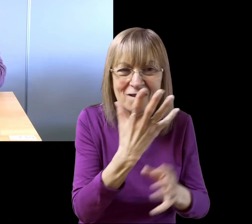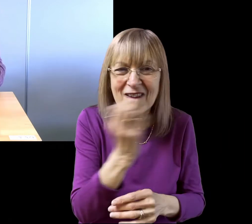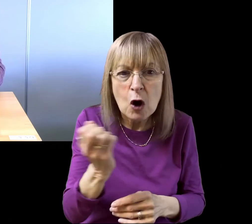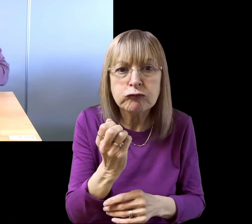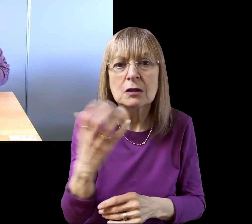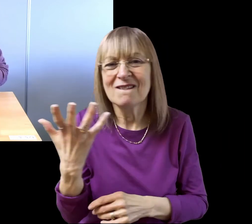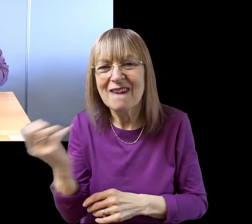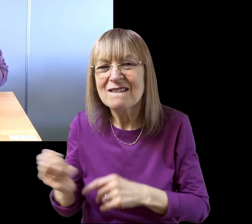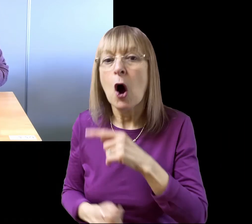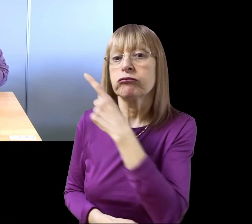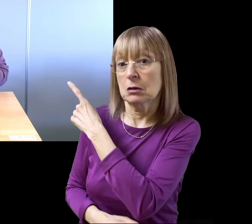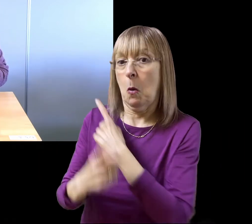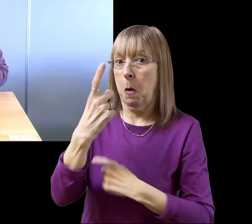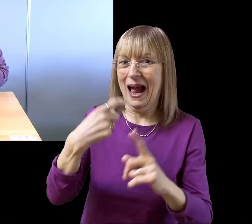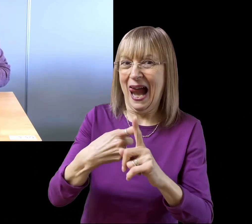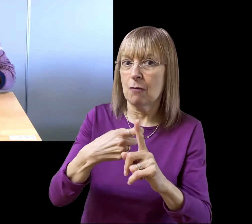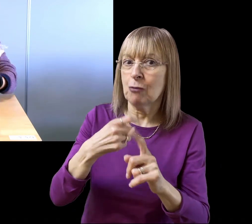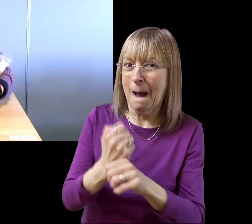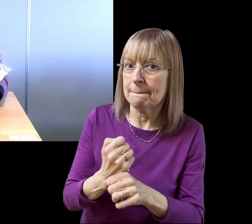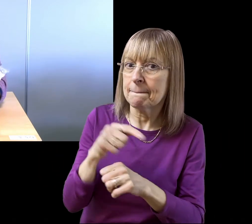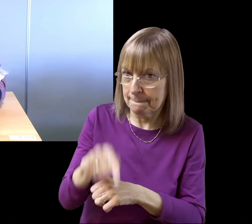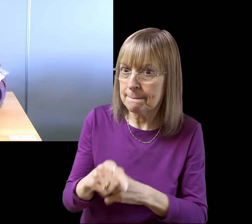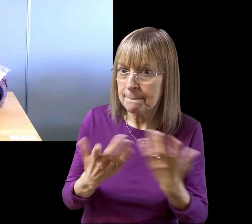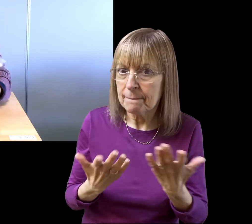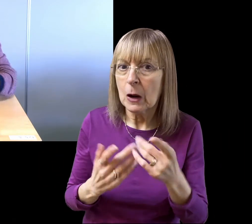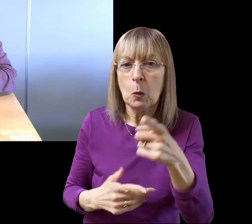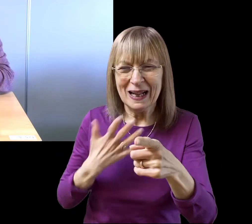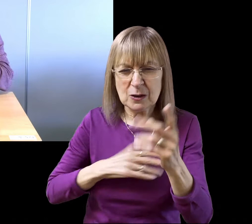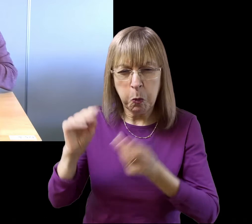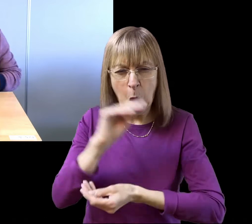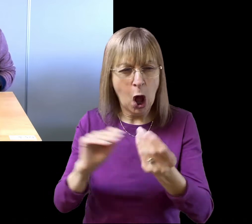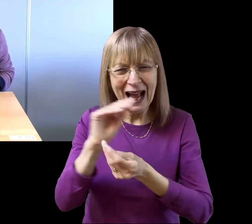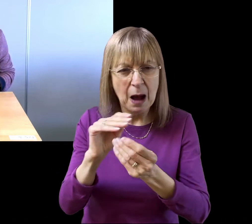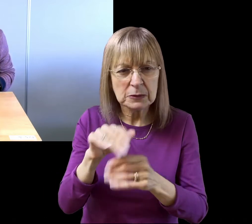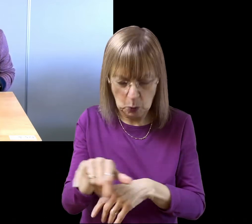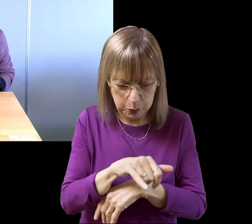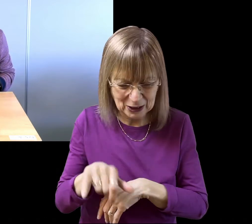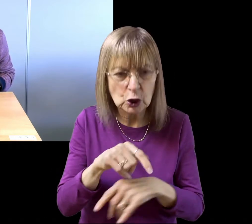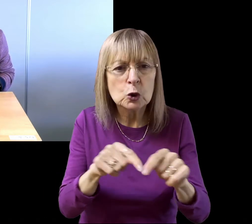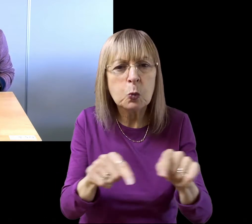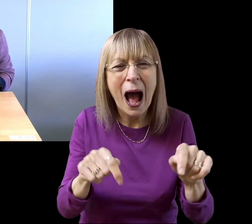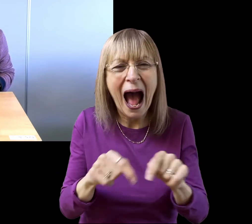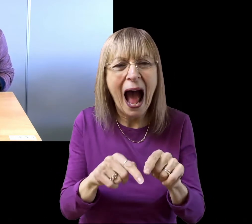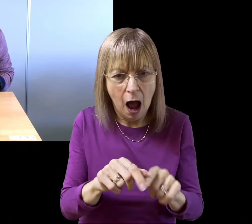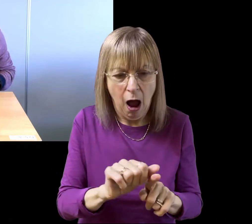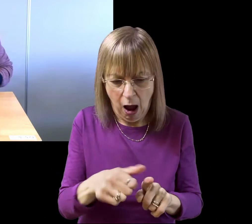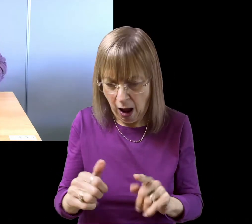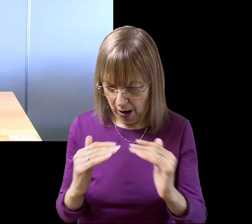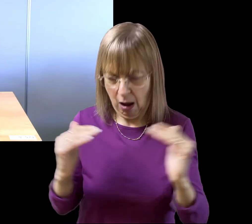500-gram bags makes a kilogram bag. And maybe you could work out which square corresponds to the kilogram